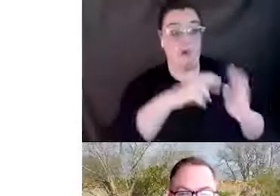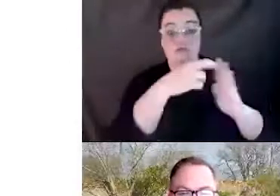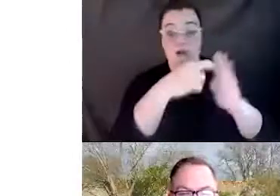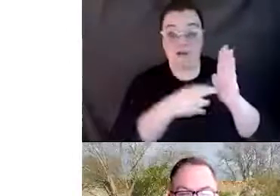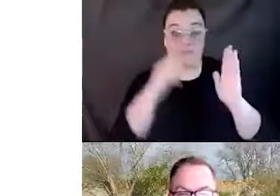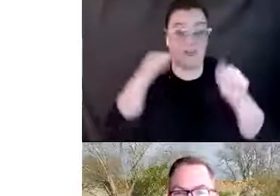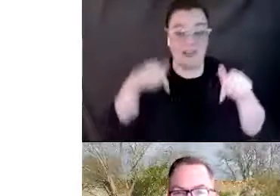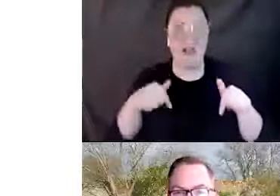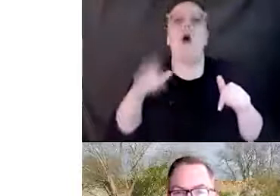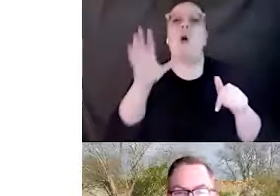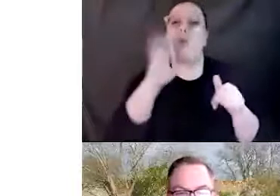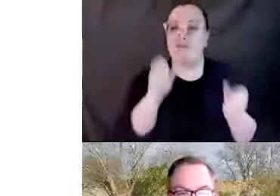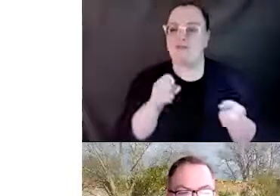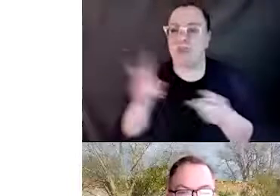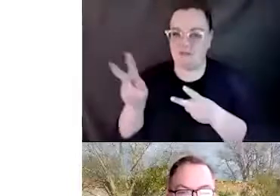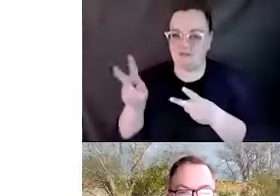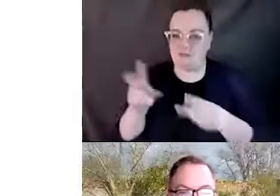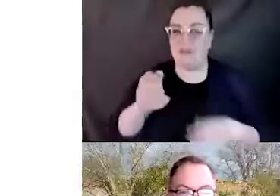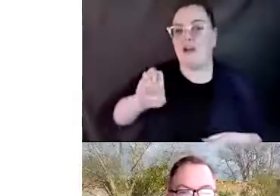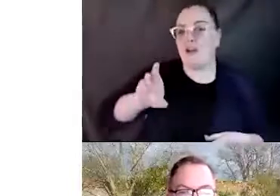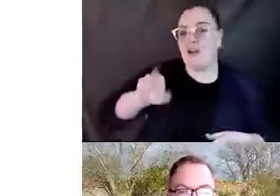week, earthquakecountry.org/Bay Area.